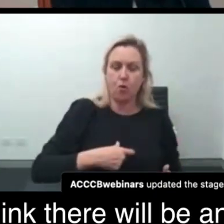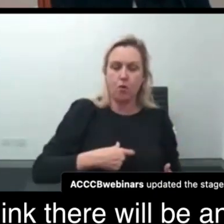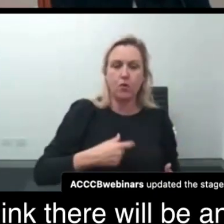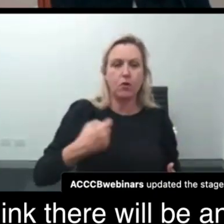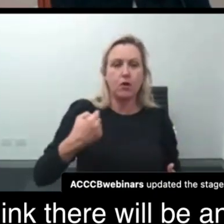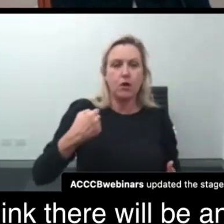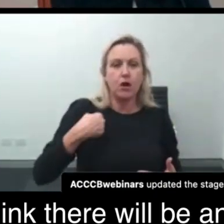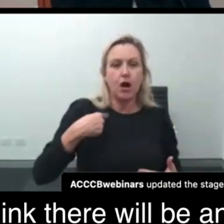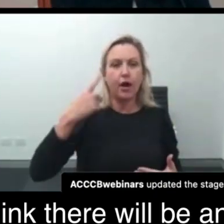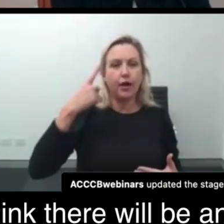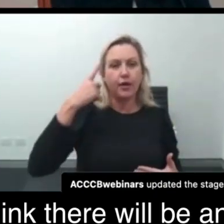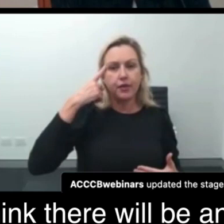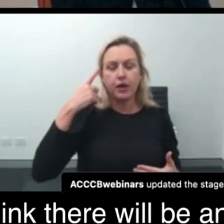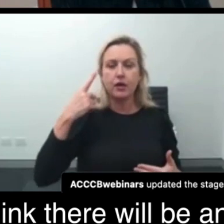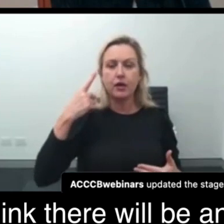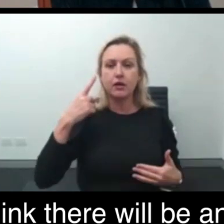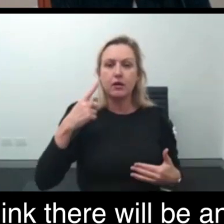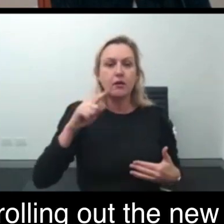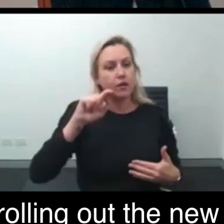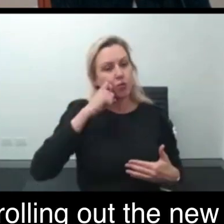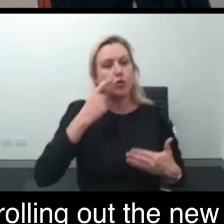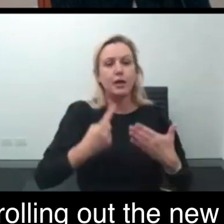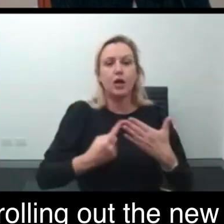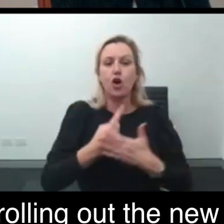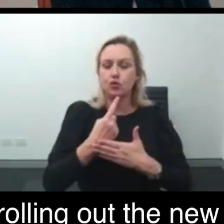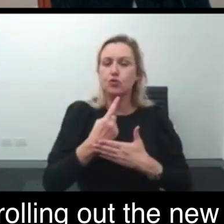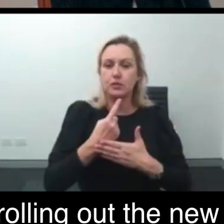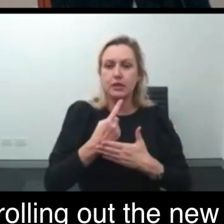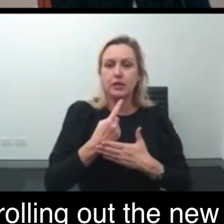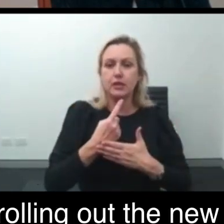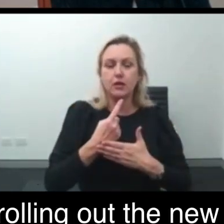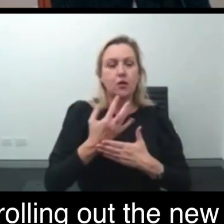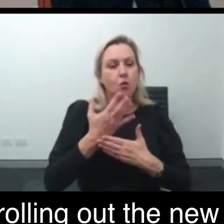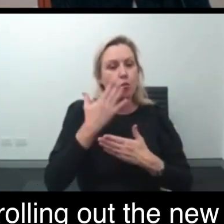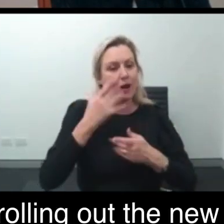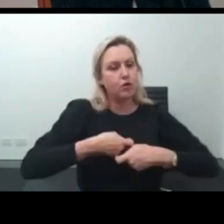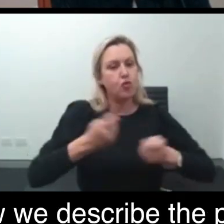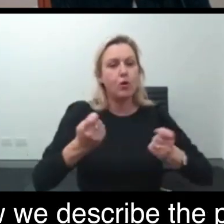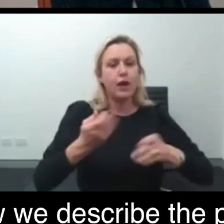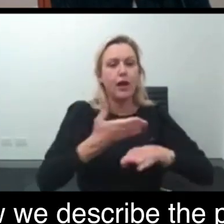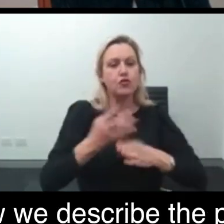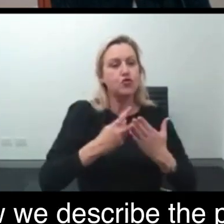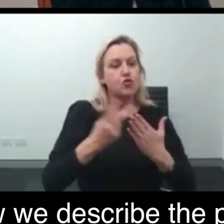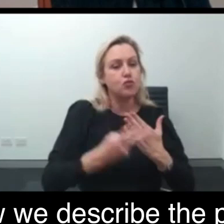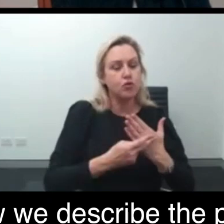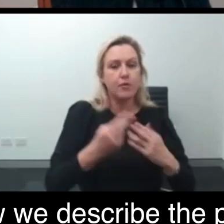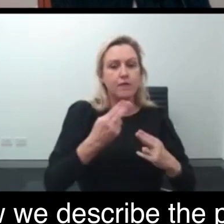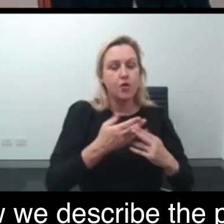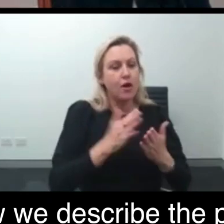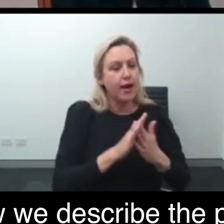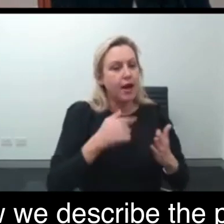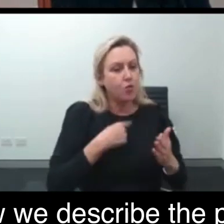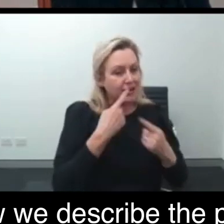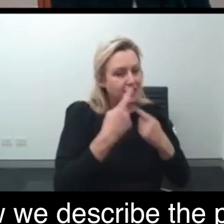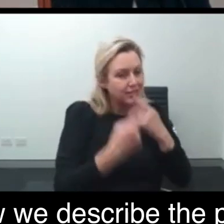be an opportunity as we are sort of rolling out the new program, both in terms of how we describe